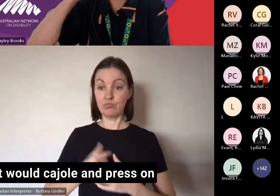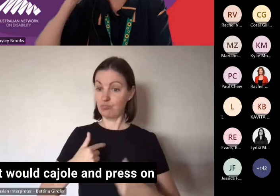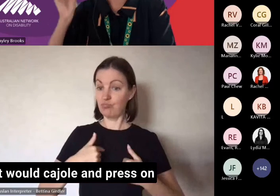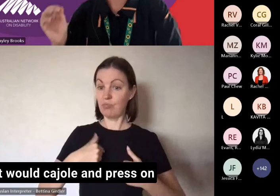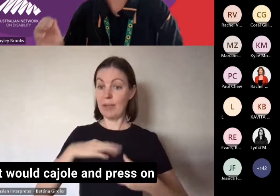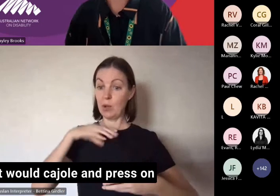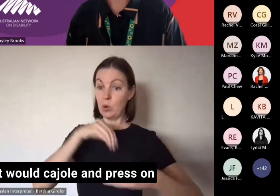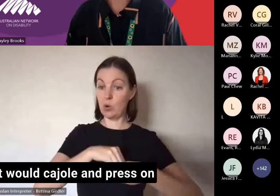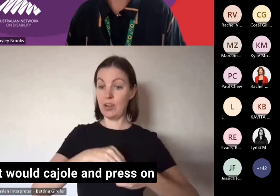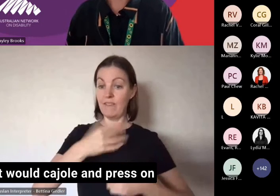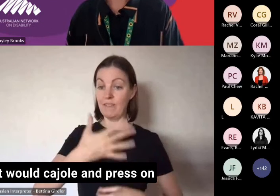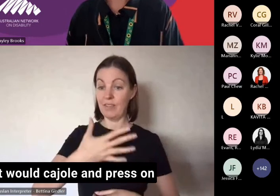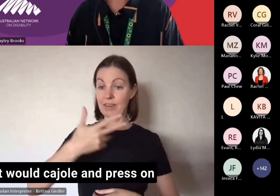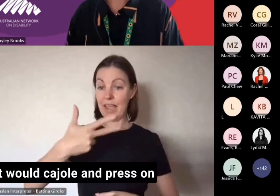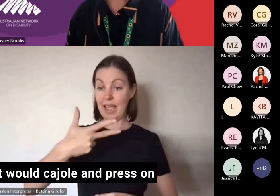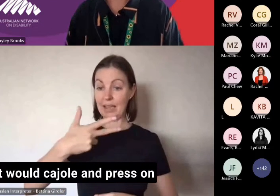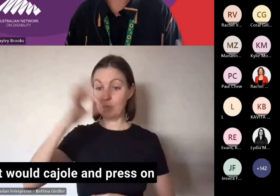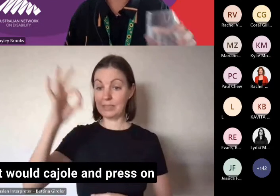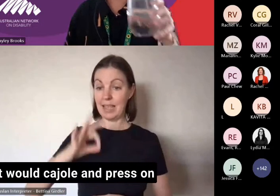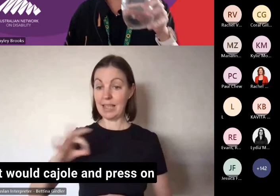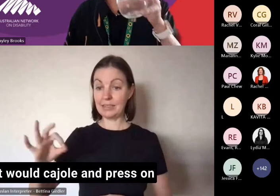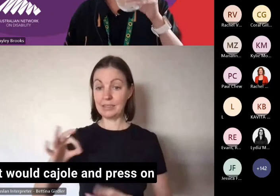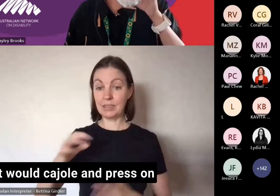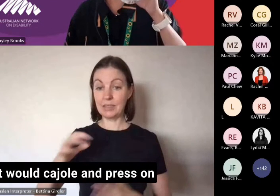58% of people that would